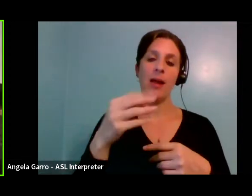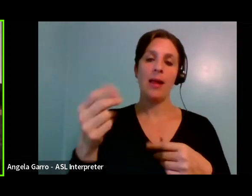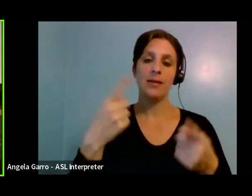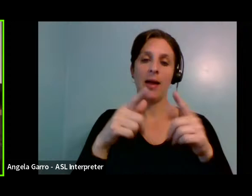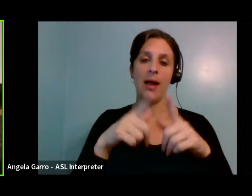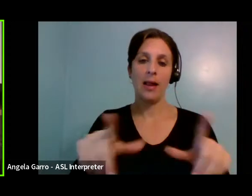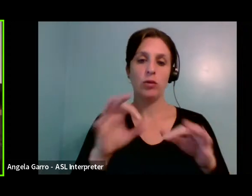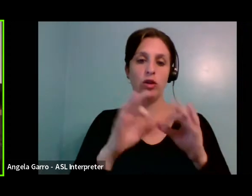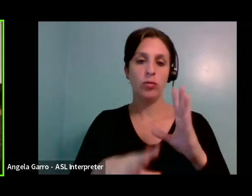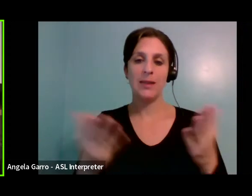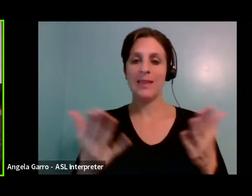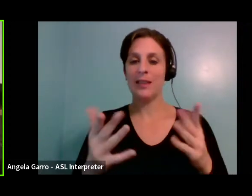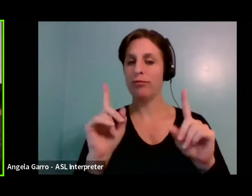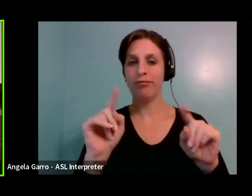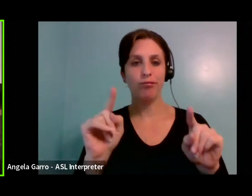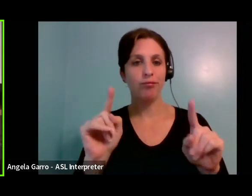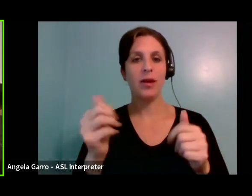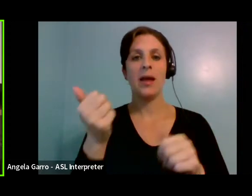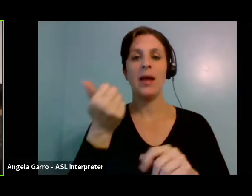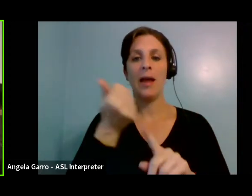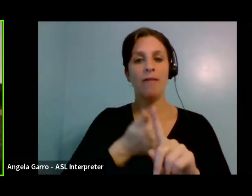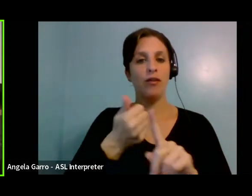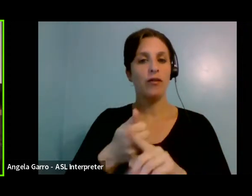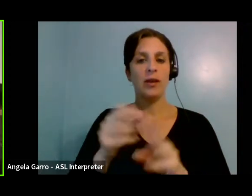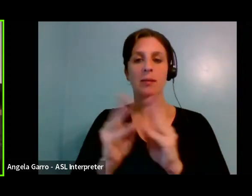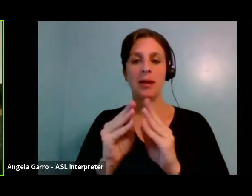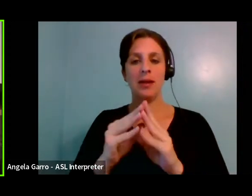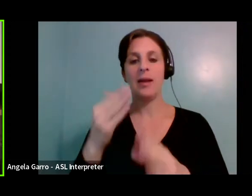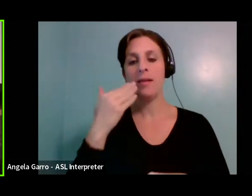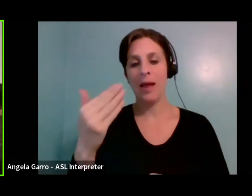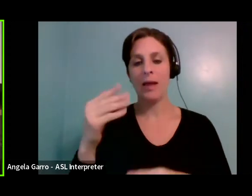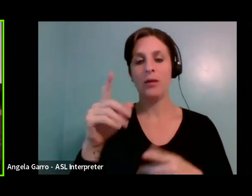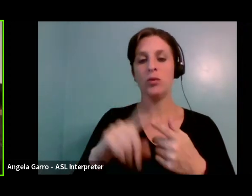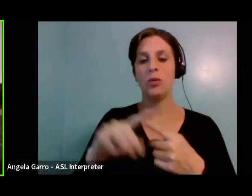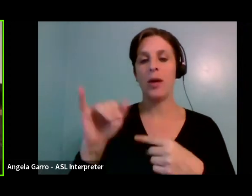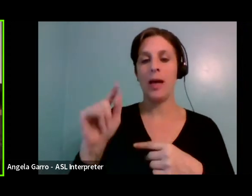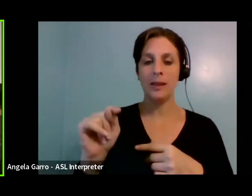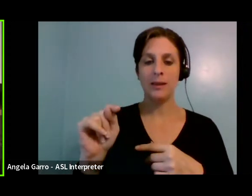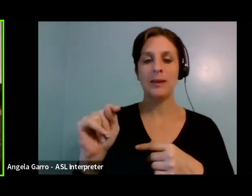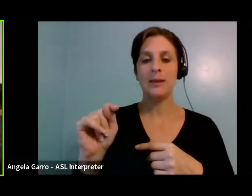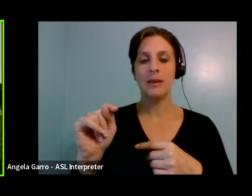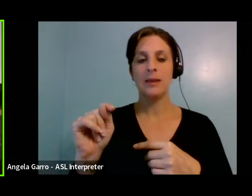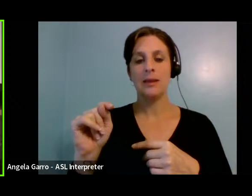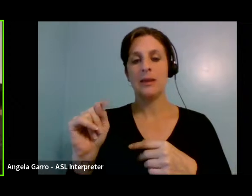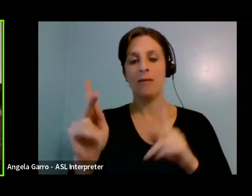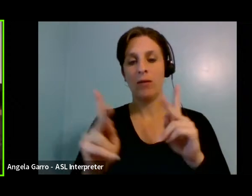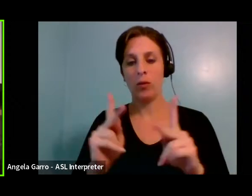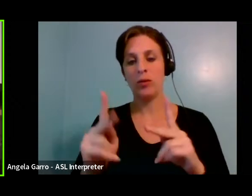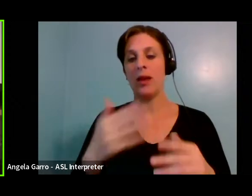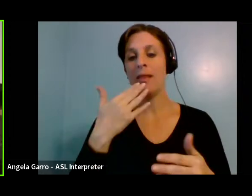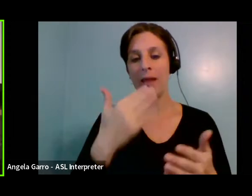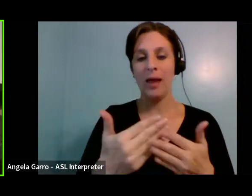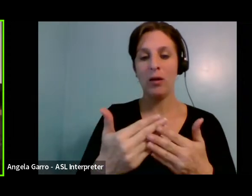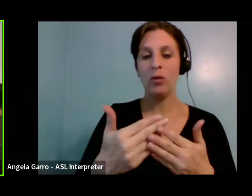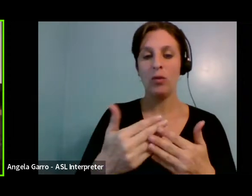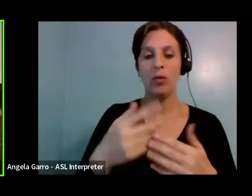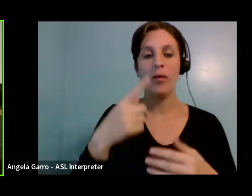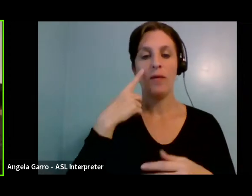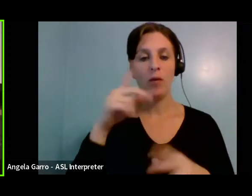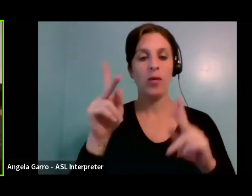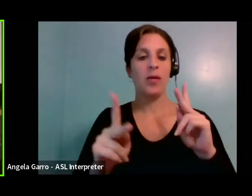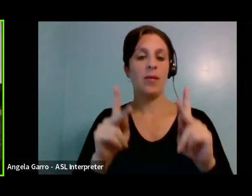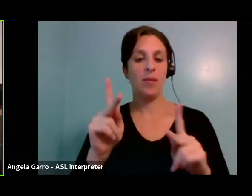are here at every meeting. Thank you to our IT folks, and thank you for the folks that keep this building